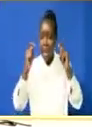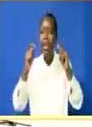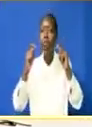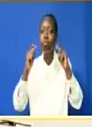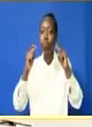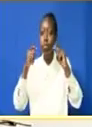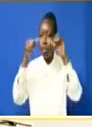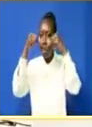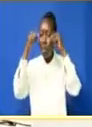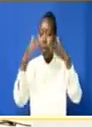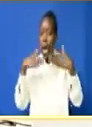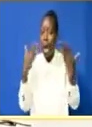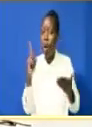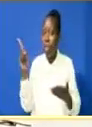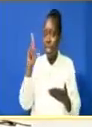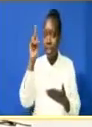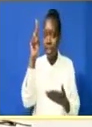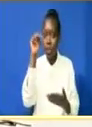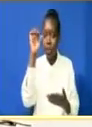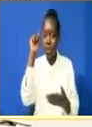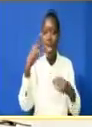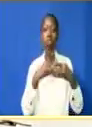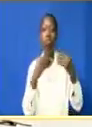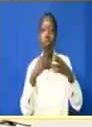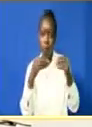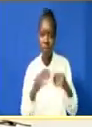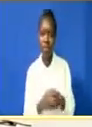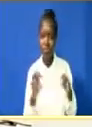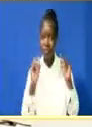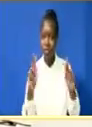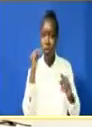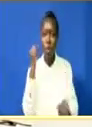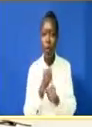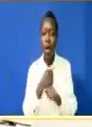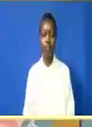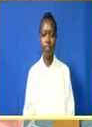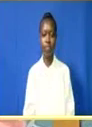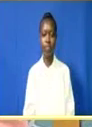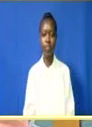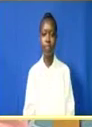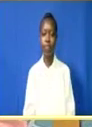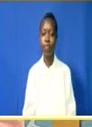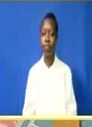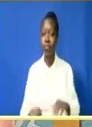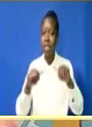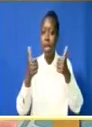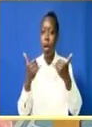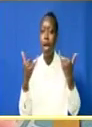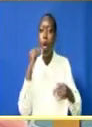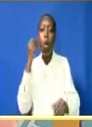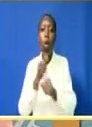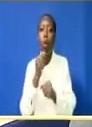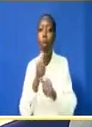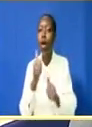mm-hmm. and how they look like. Okay. Yes. Is that our assignment? No, that's not your assignment. Okay. All right. So what is our assignment